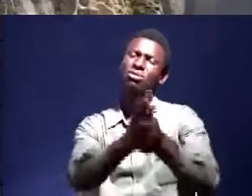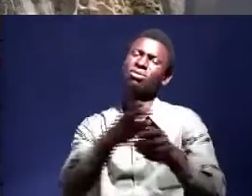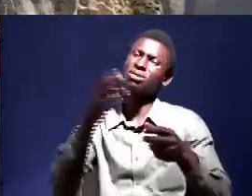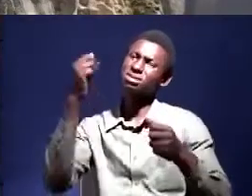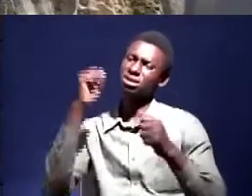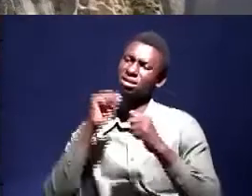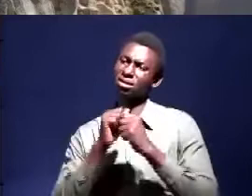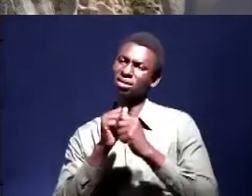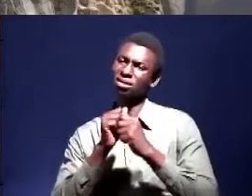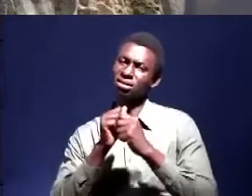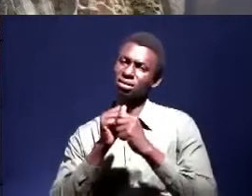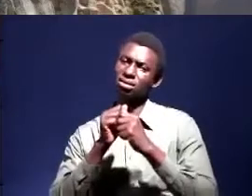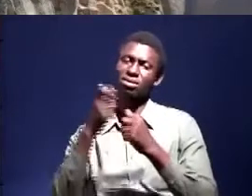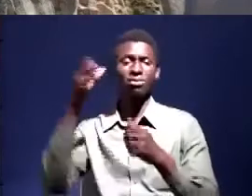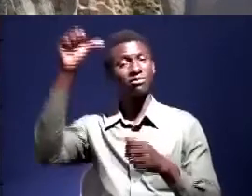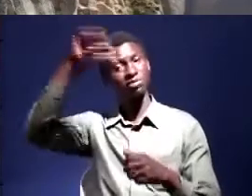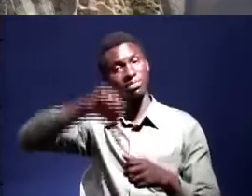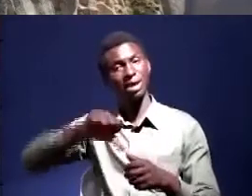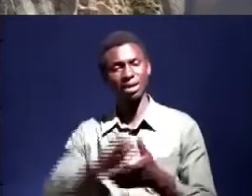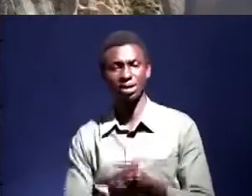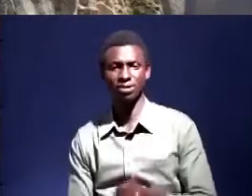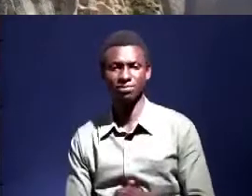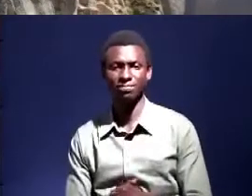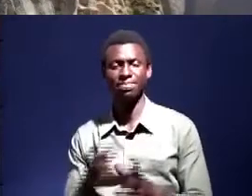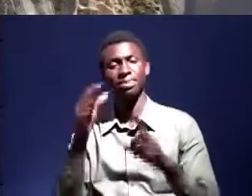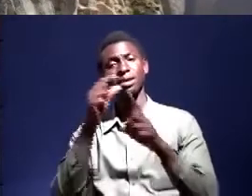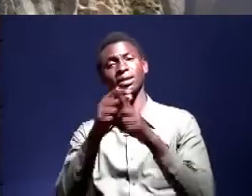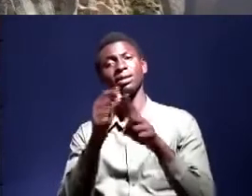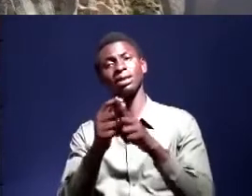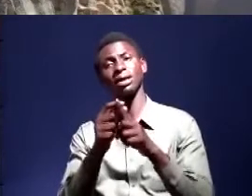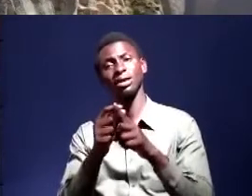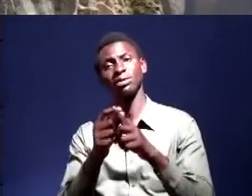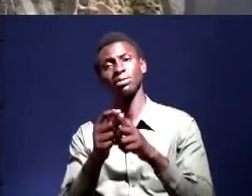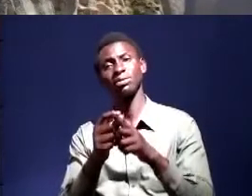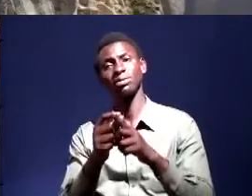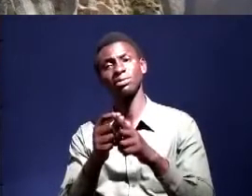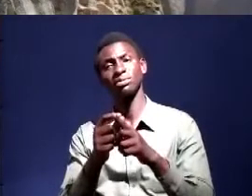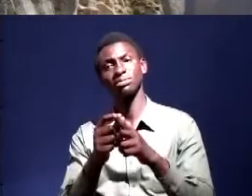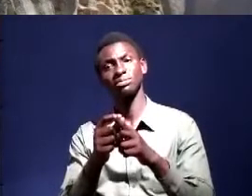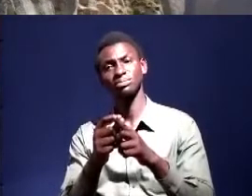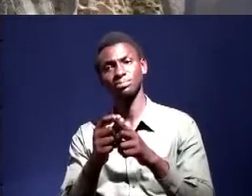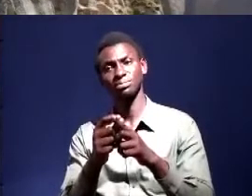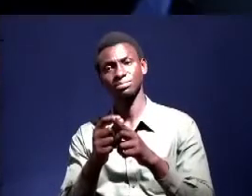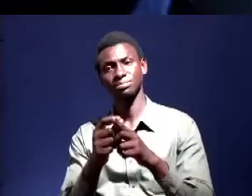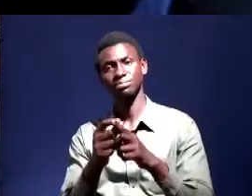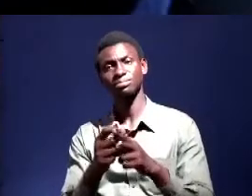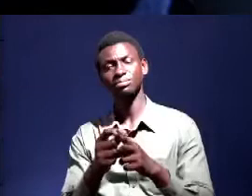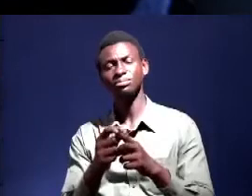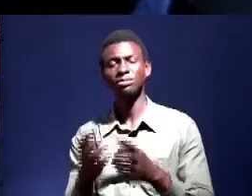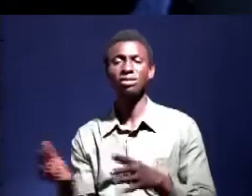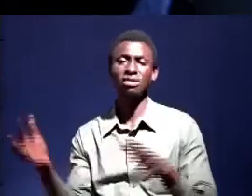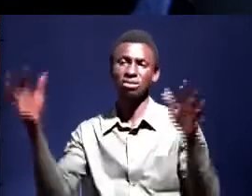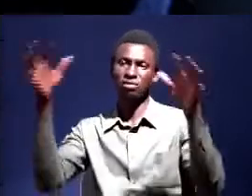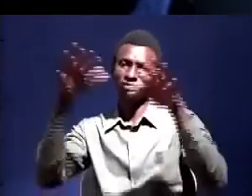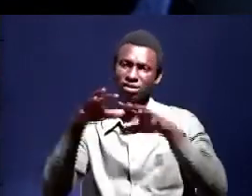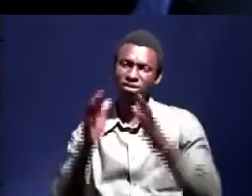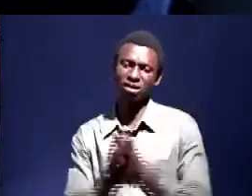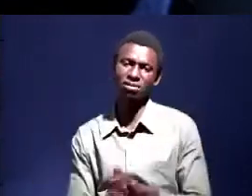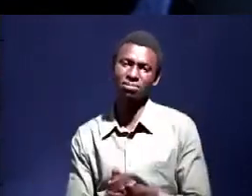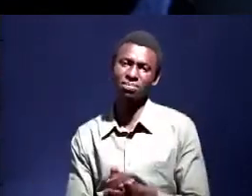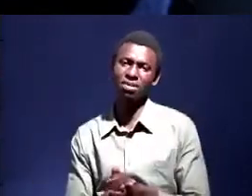my hands. Neno linafunika because my hands have sinned. Mikono yangu inaweza katenda dhambi. The water covers my heart.